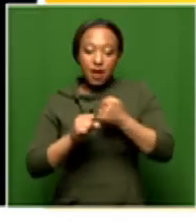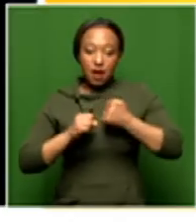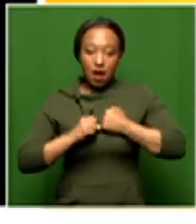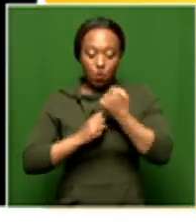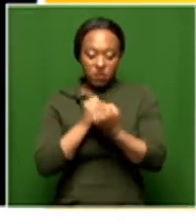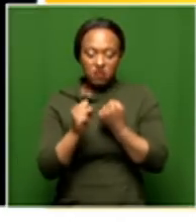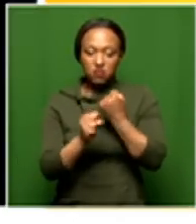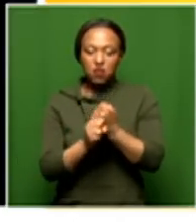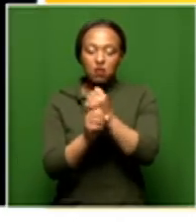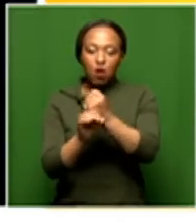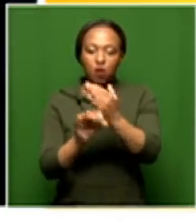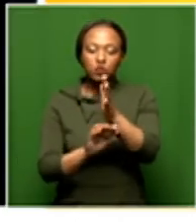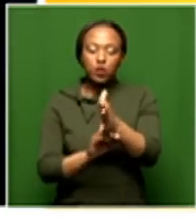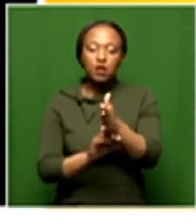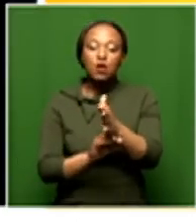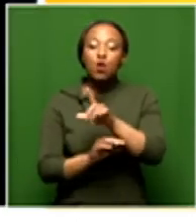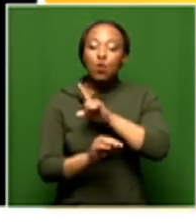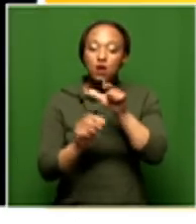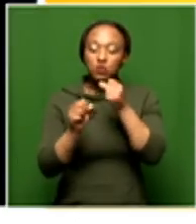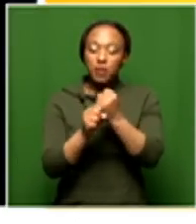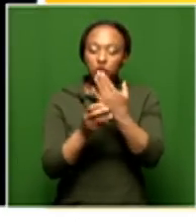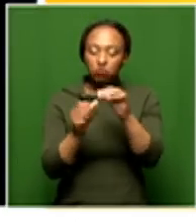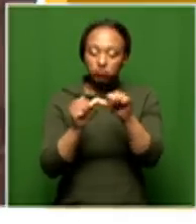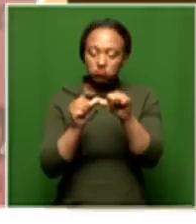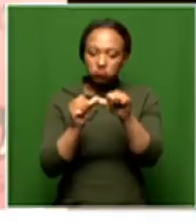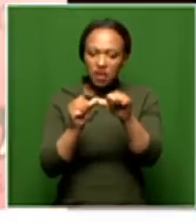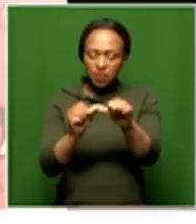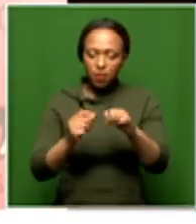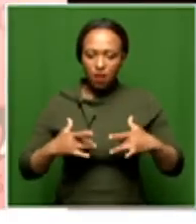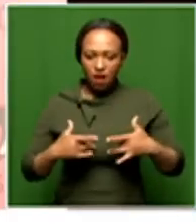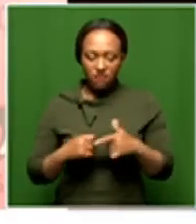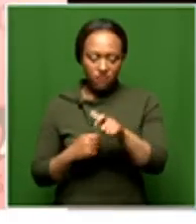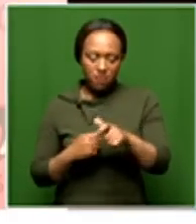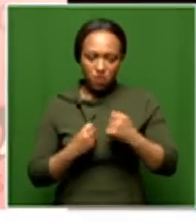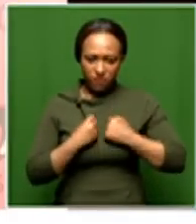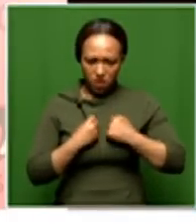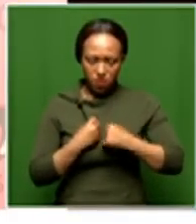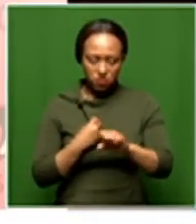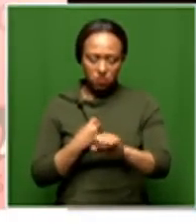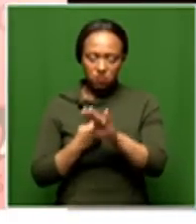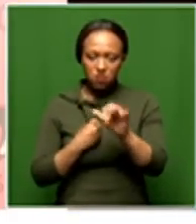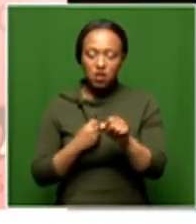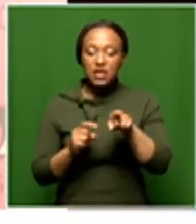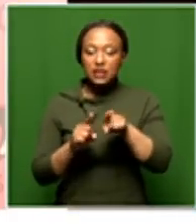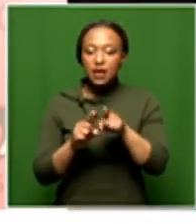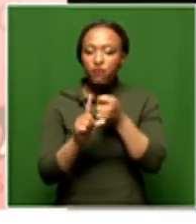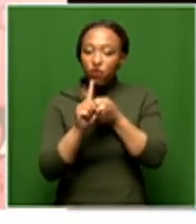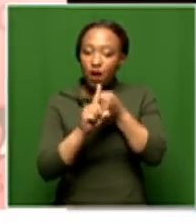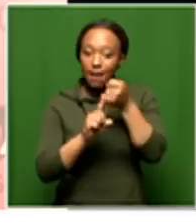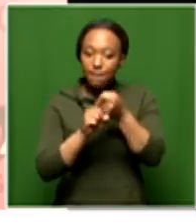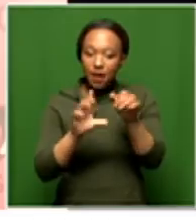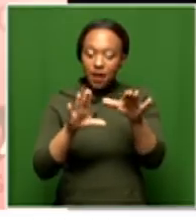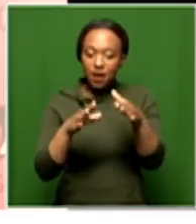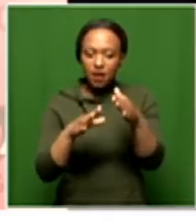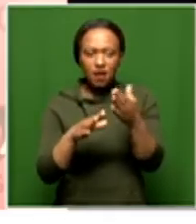to focus on sustainable livelihoods of our people, in the main resuscitating our campaign,